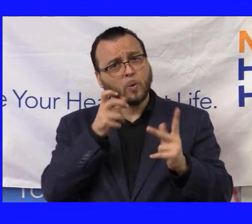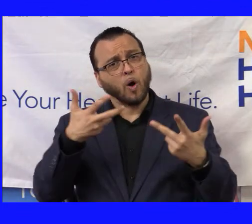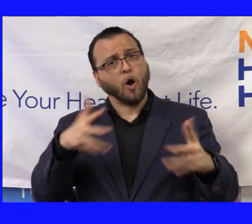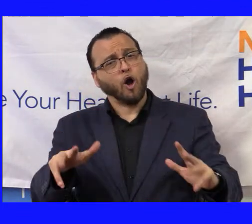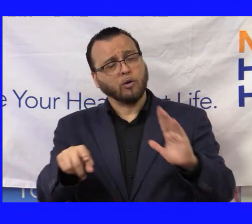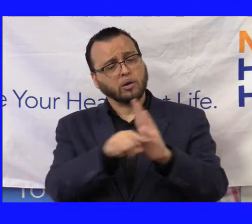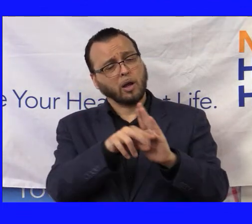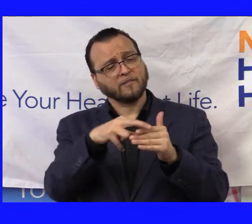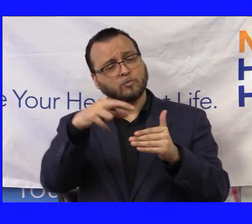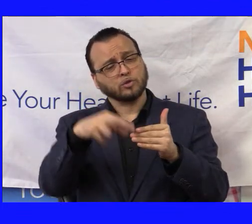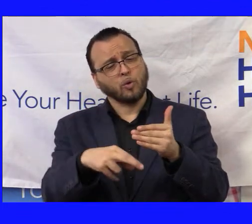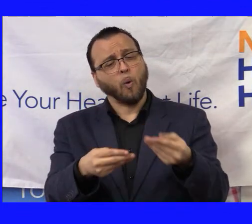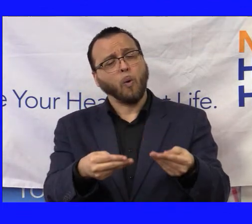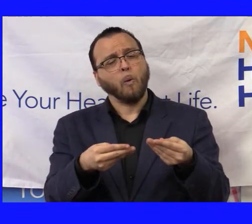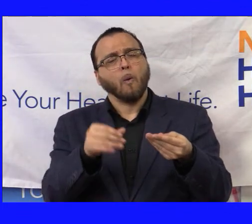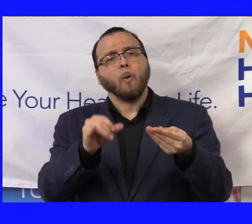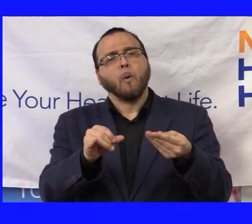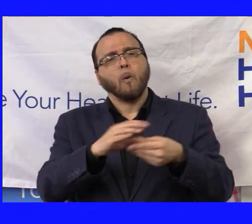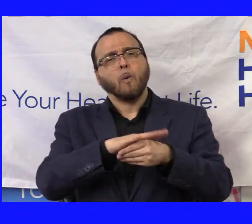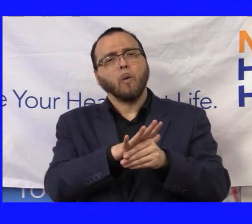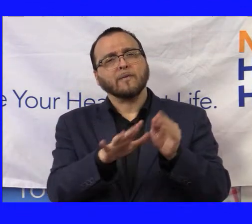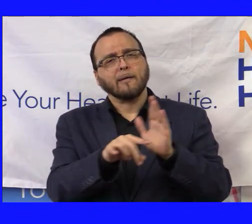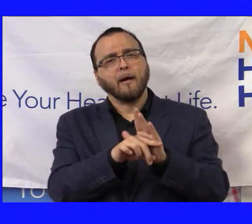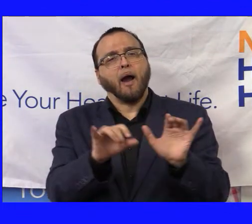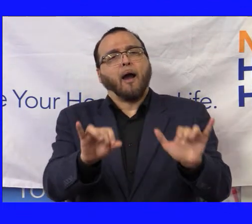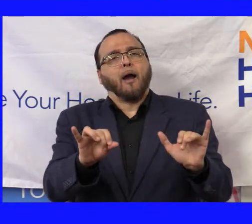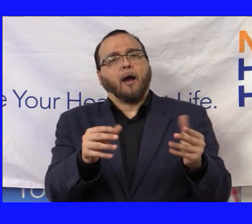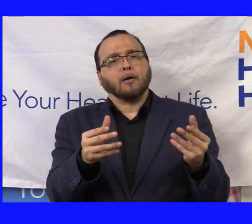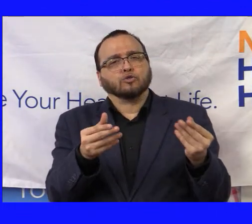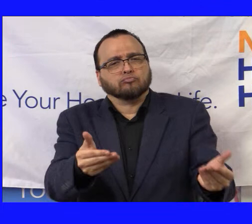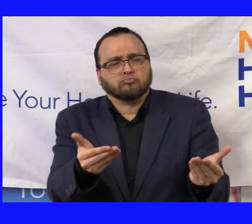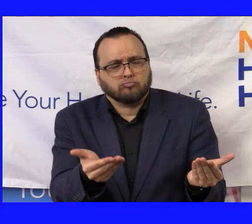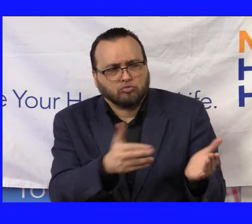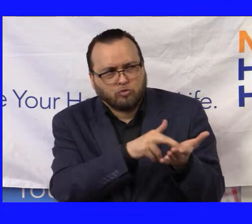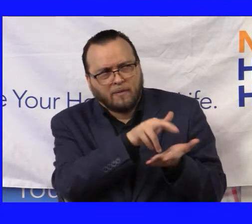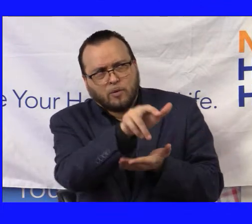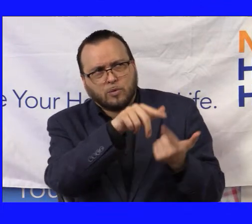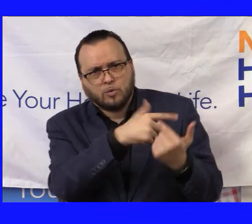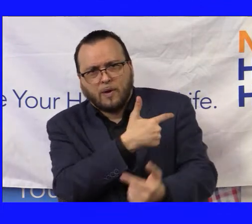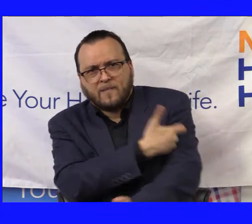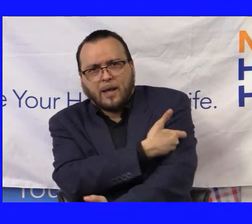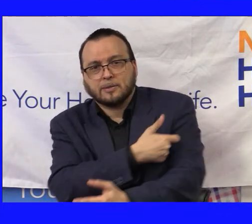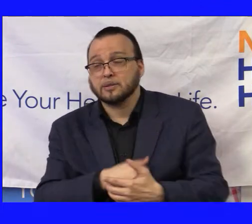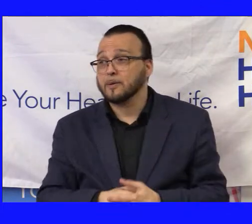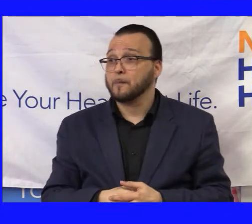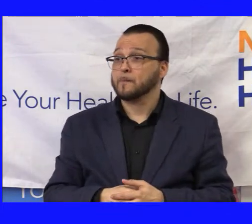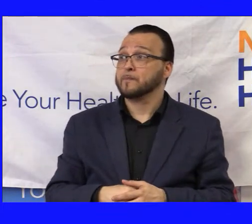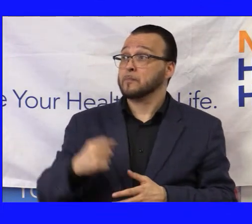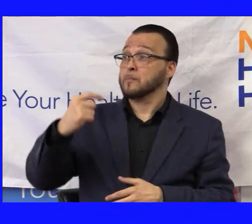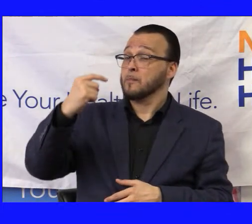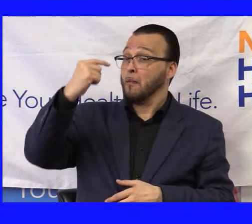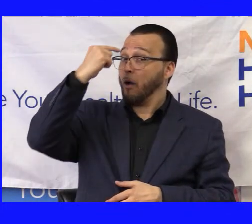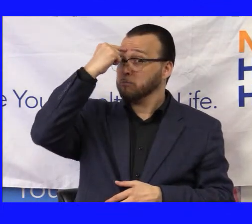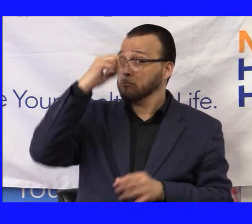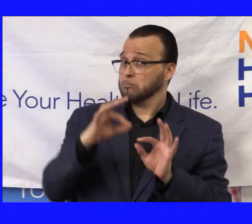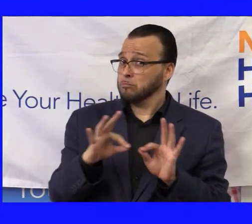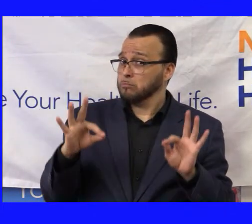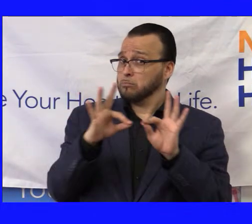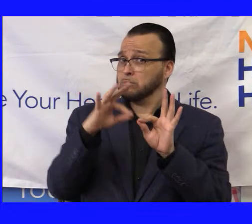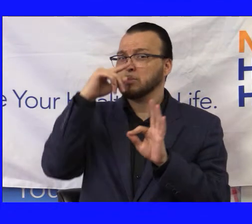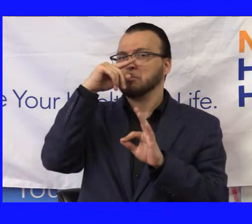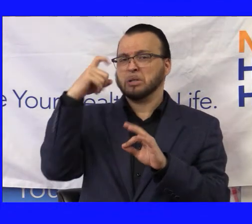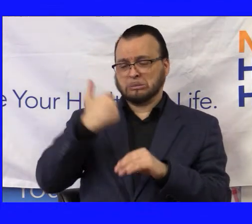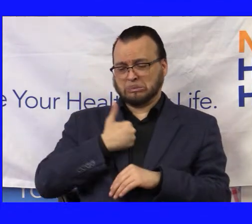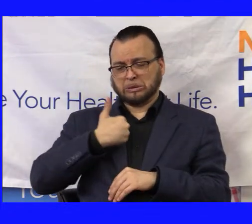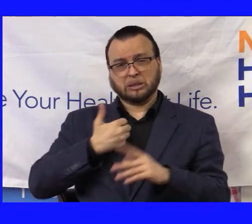vaccine. I think that's so important, because doing it through the phone-in system, having done it, is a very